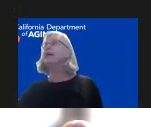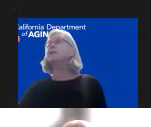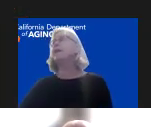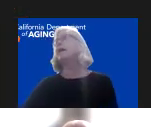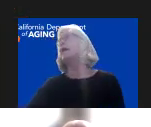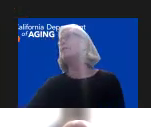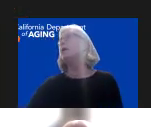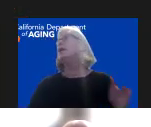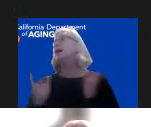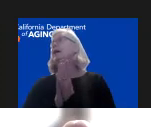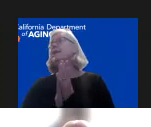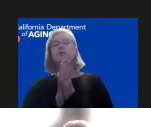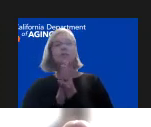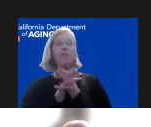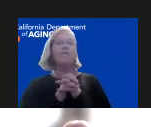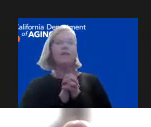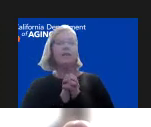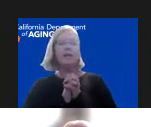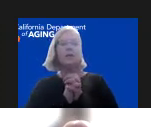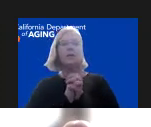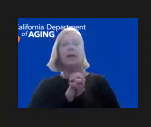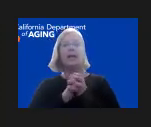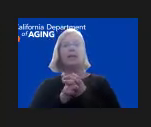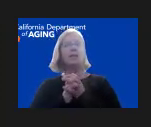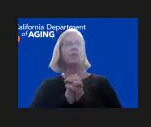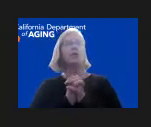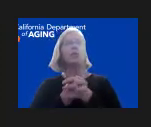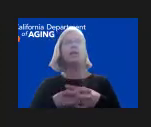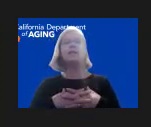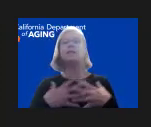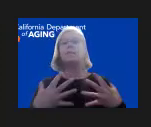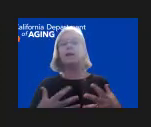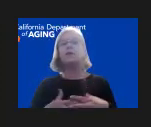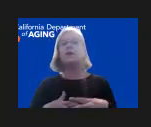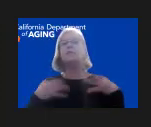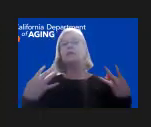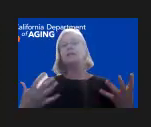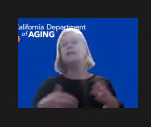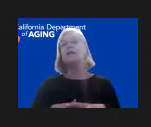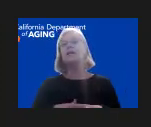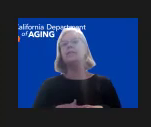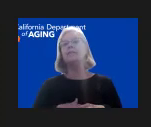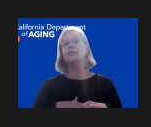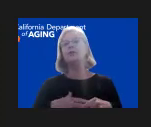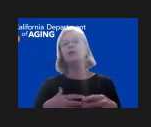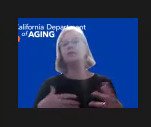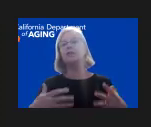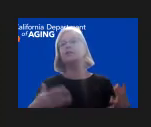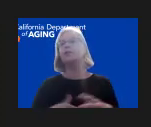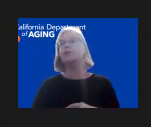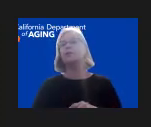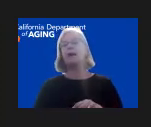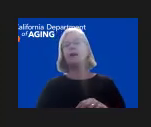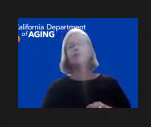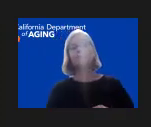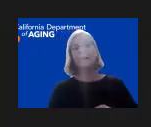yourself and take yourself off video. And when you're ready to come back on, please turn on your video